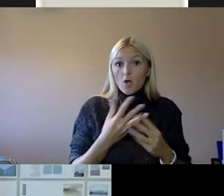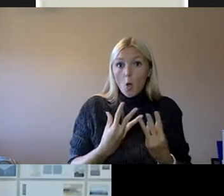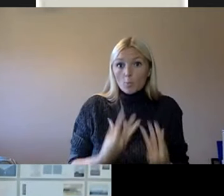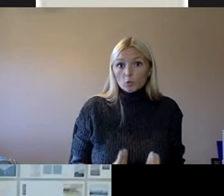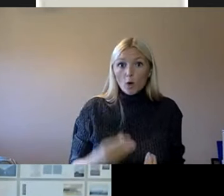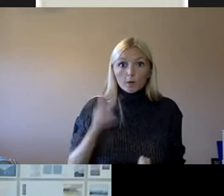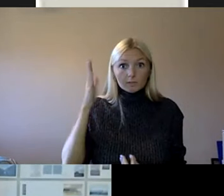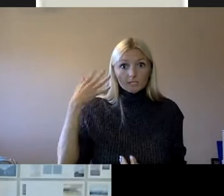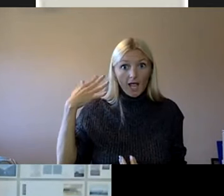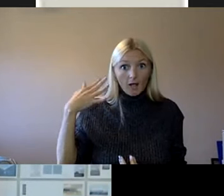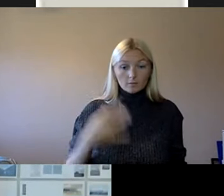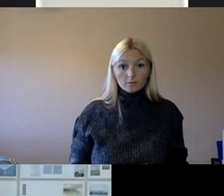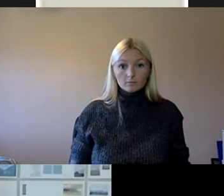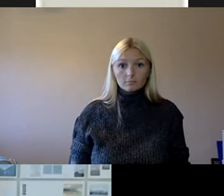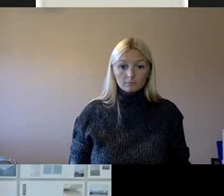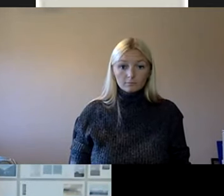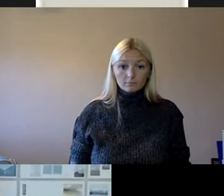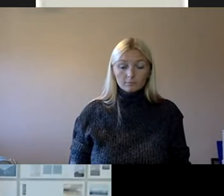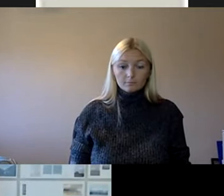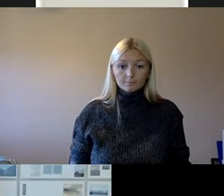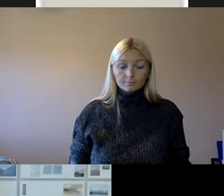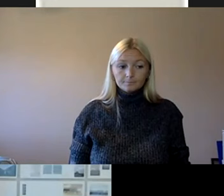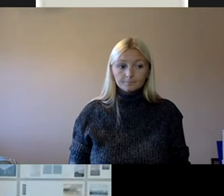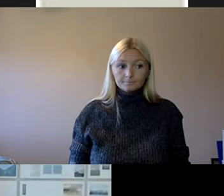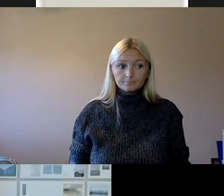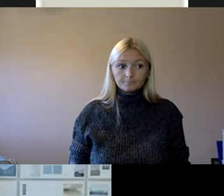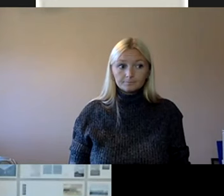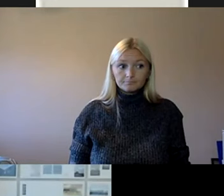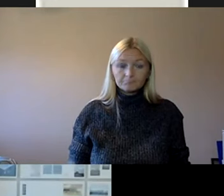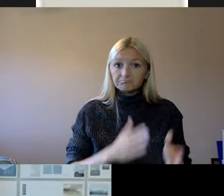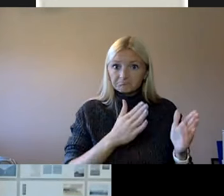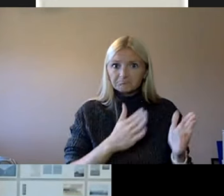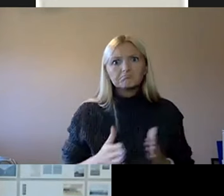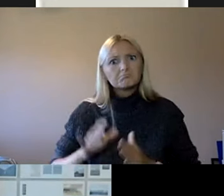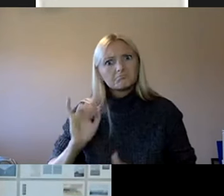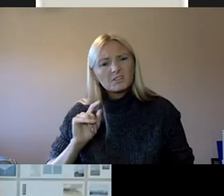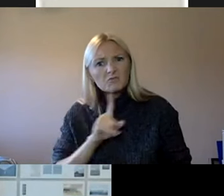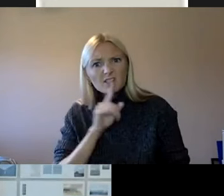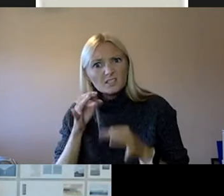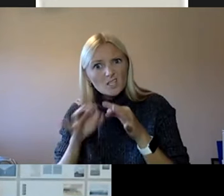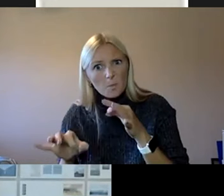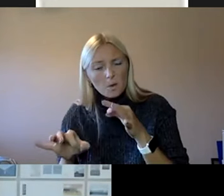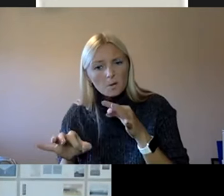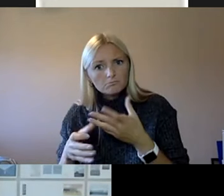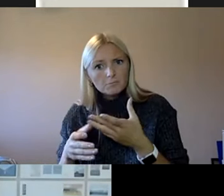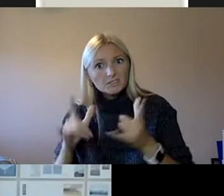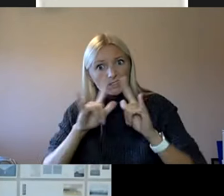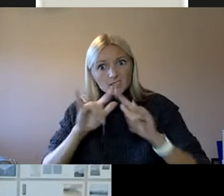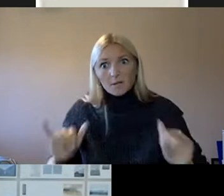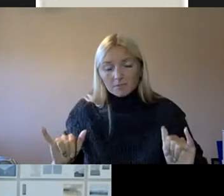fork dropping. So it seems quite simple, but at the same time,